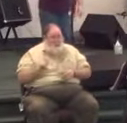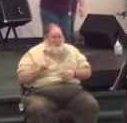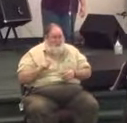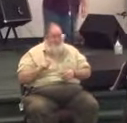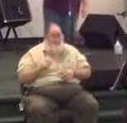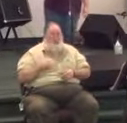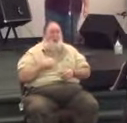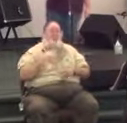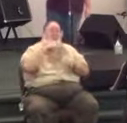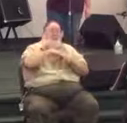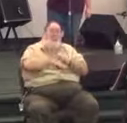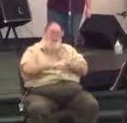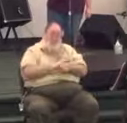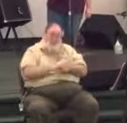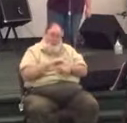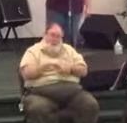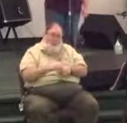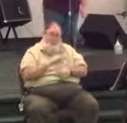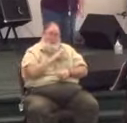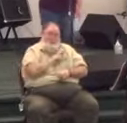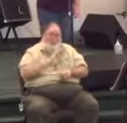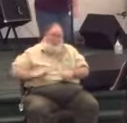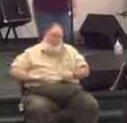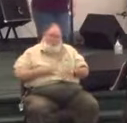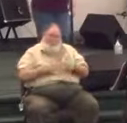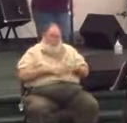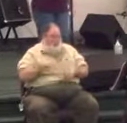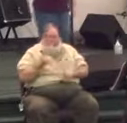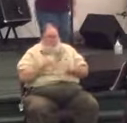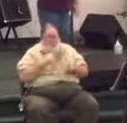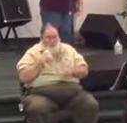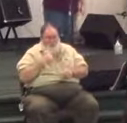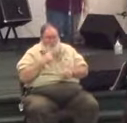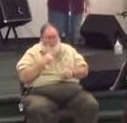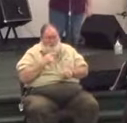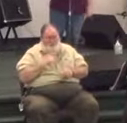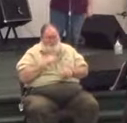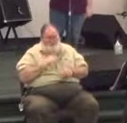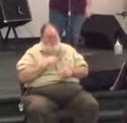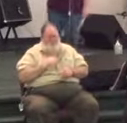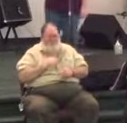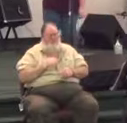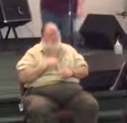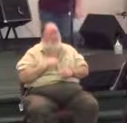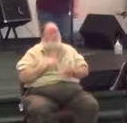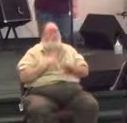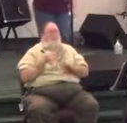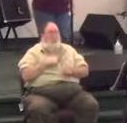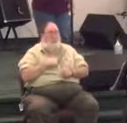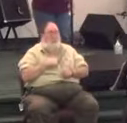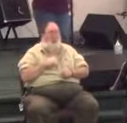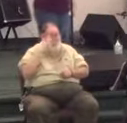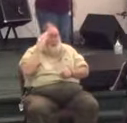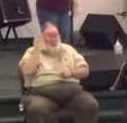what anybody else wants to do or say to me. I know that God is my refuge and my strength.